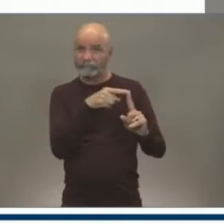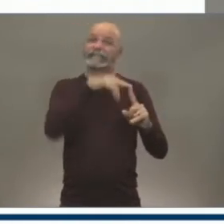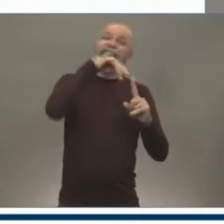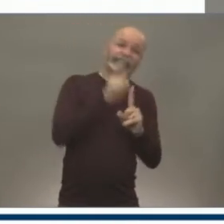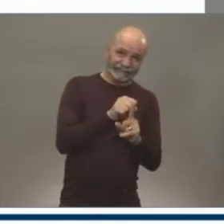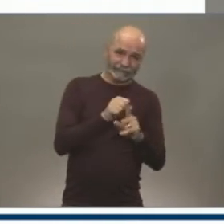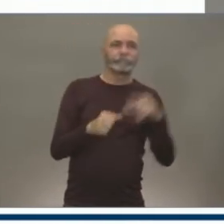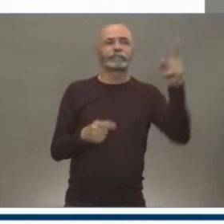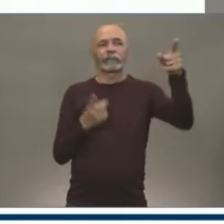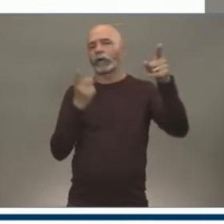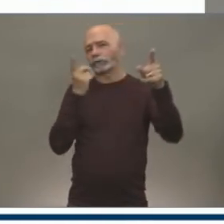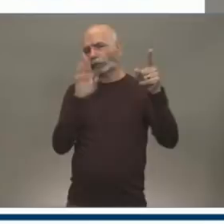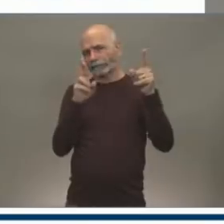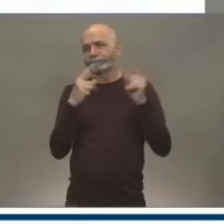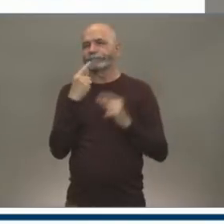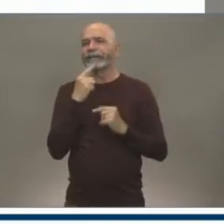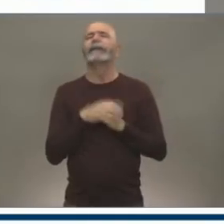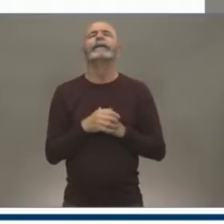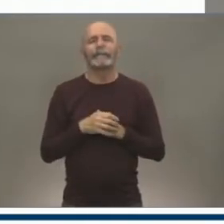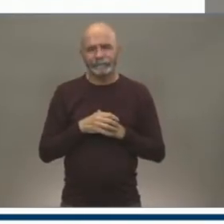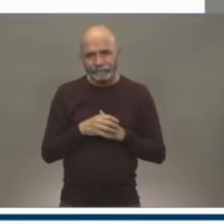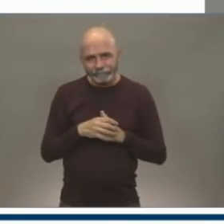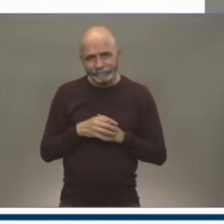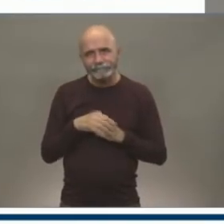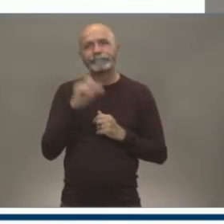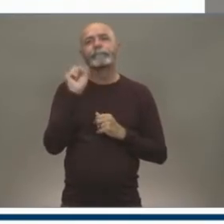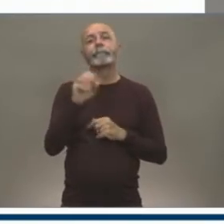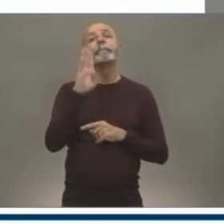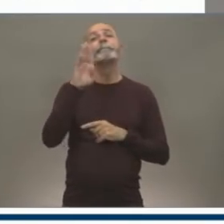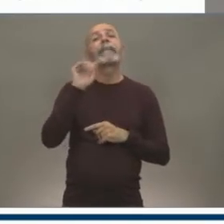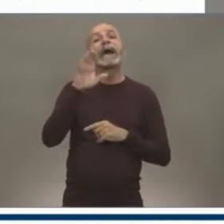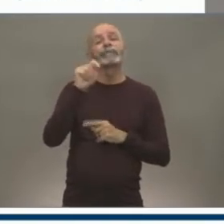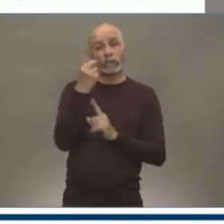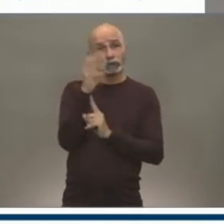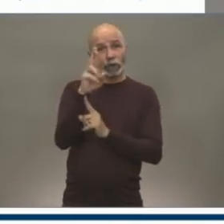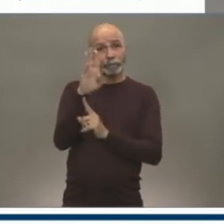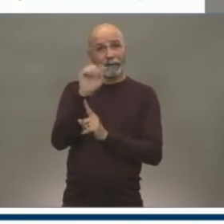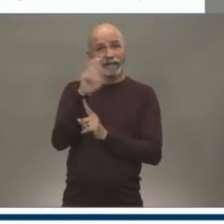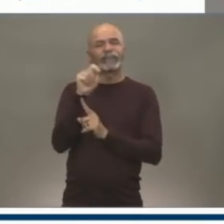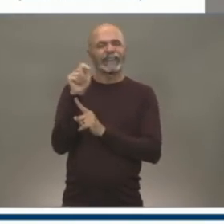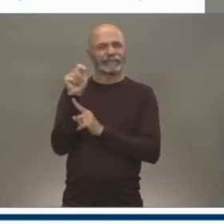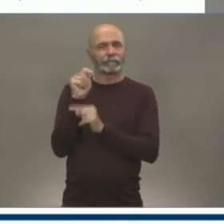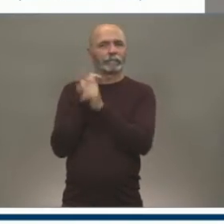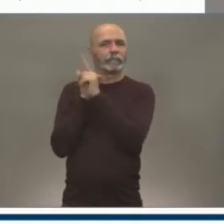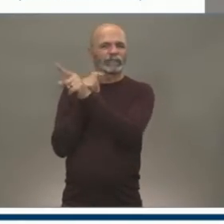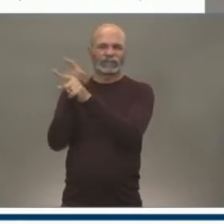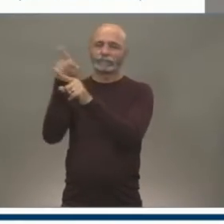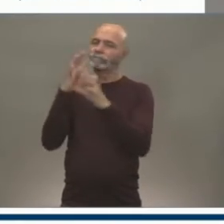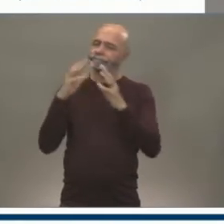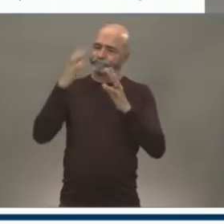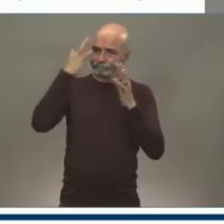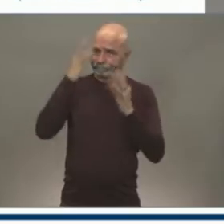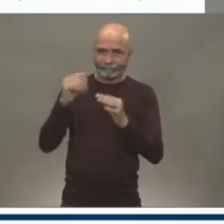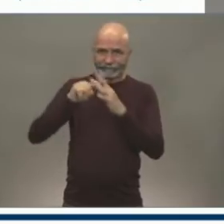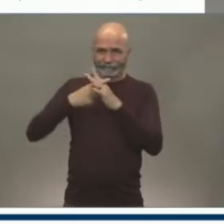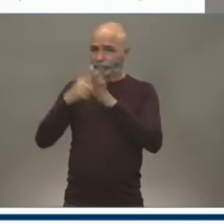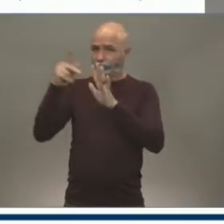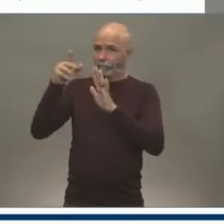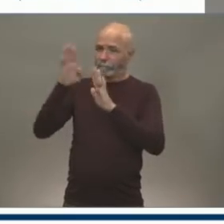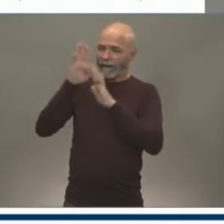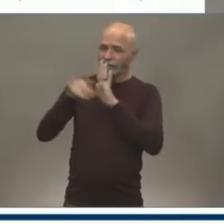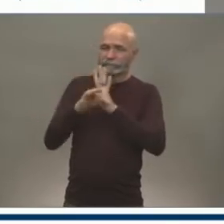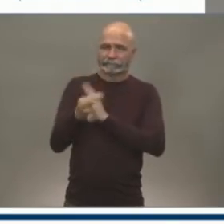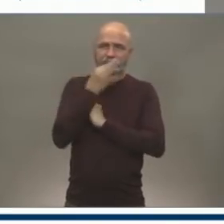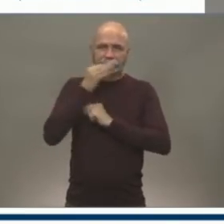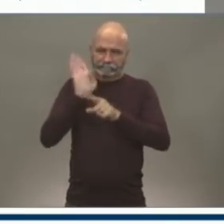this. They both, especially Dr. Barrett, comes from a research background. She's certainly applying a research lens to all